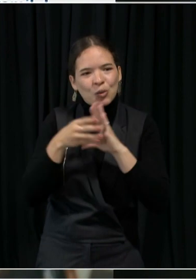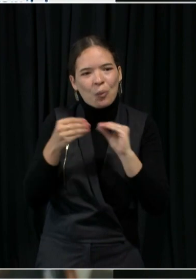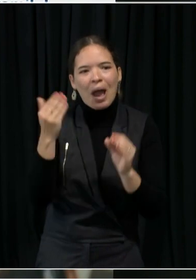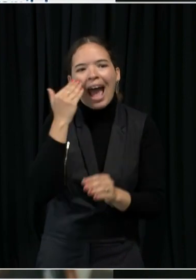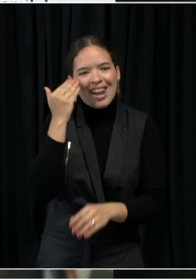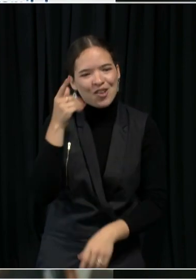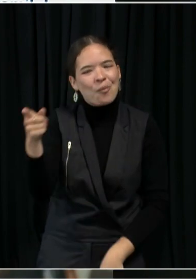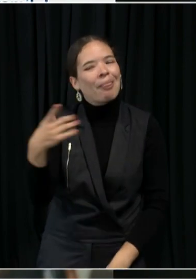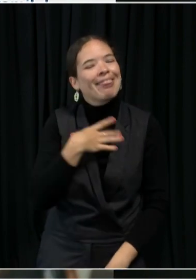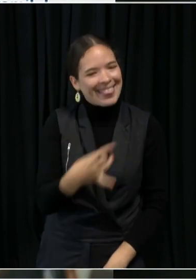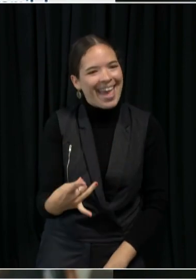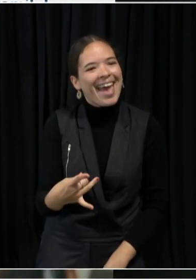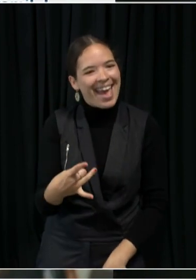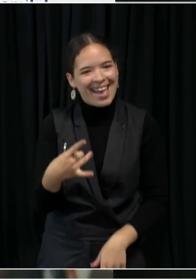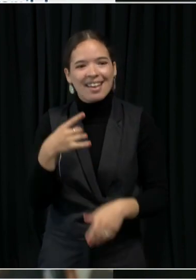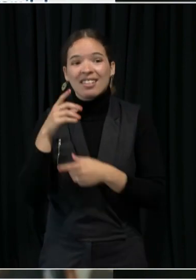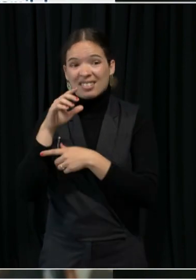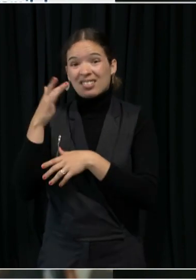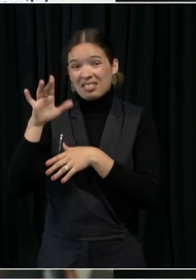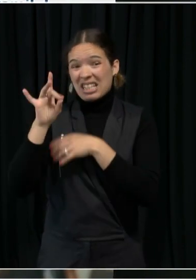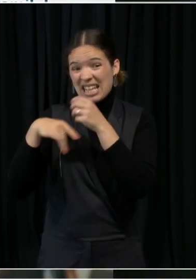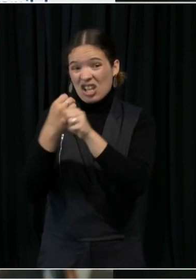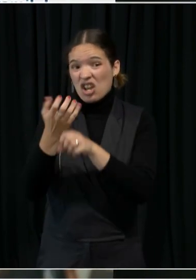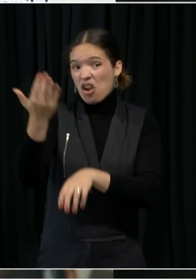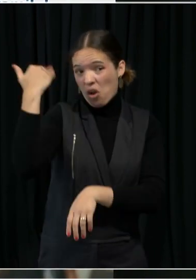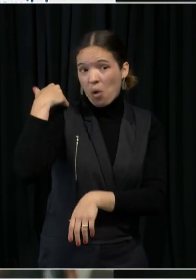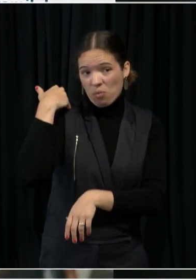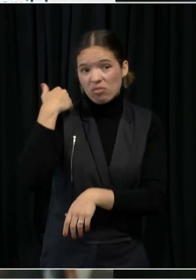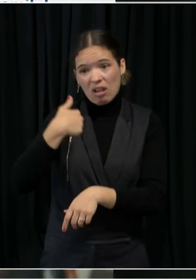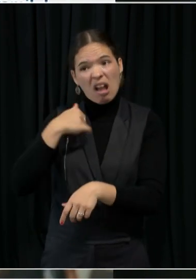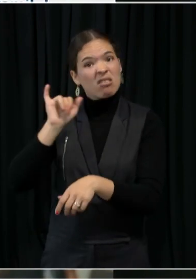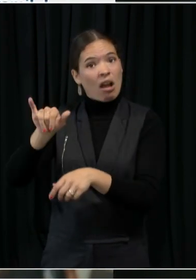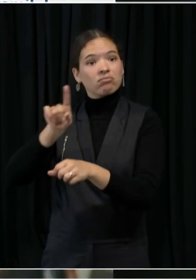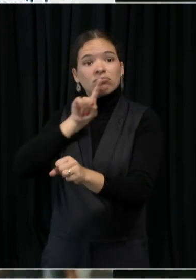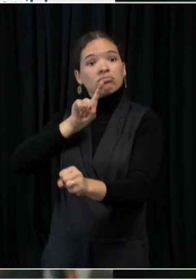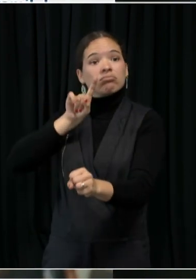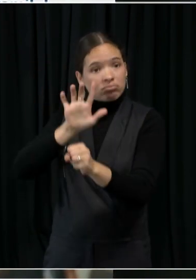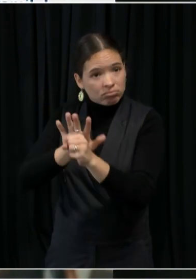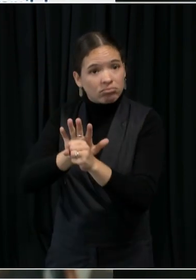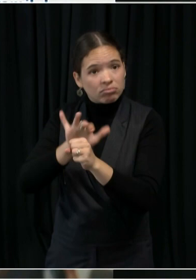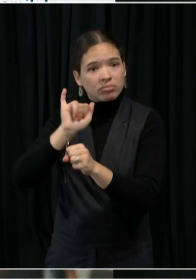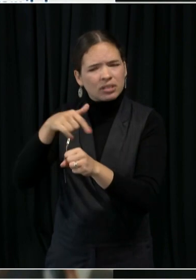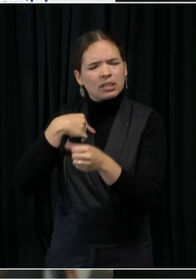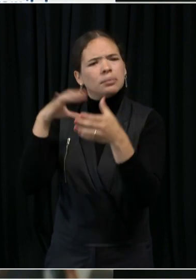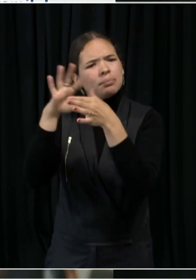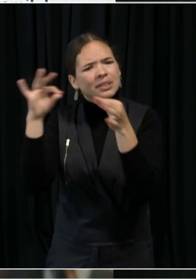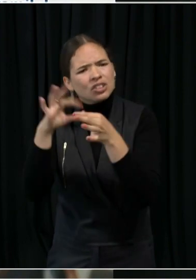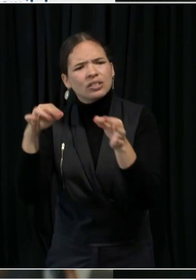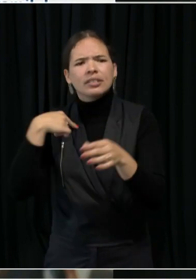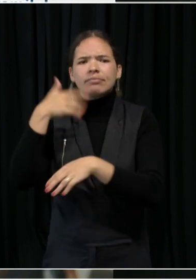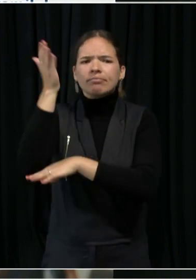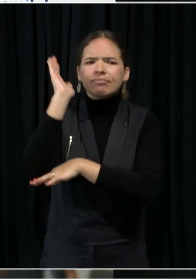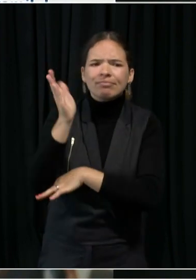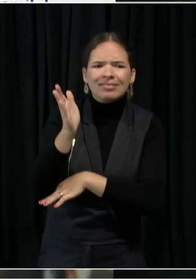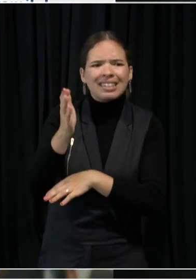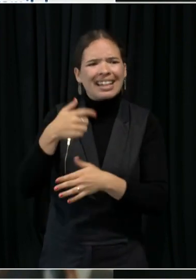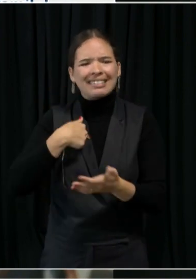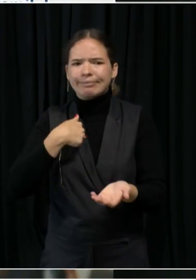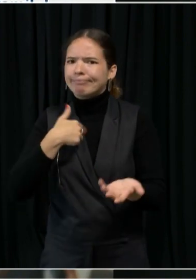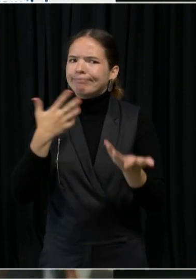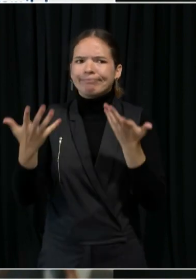ago when I was sworn in, I mentioned something in my speech that I hadn't really vetted with everybody